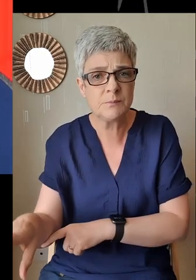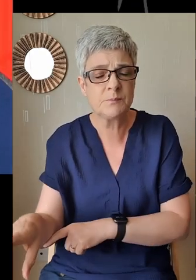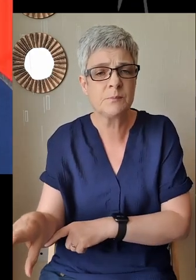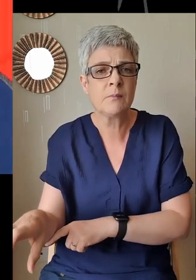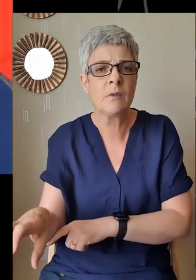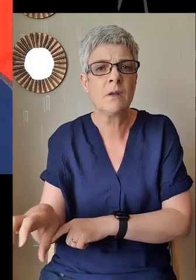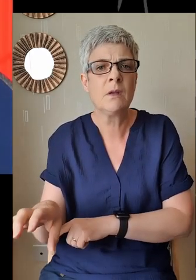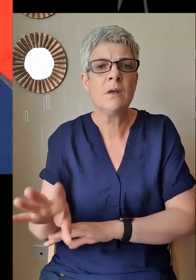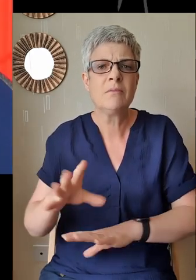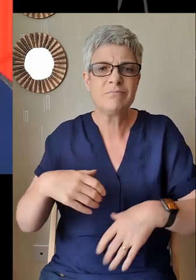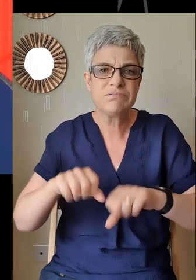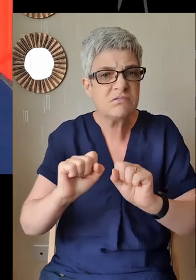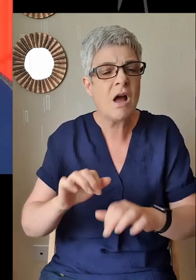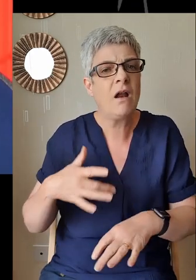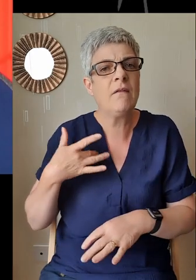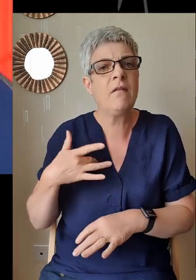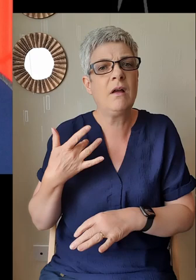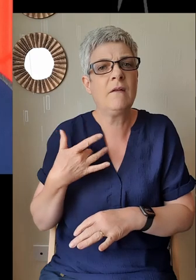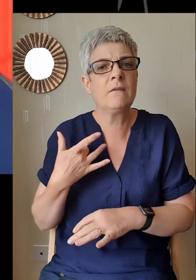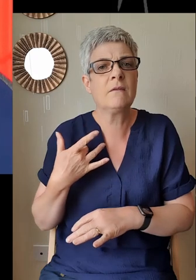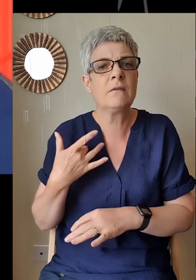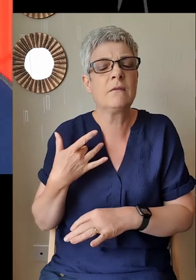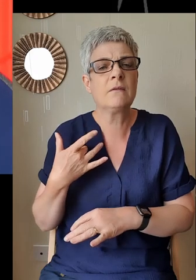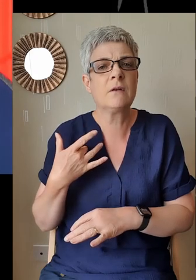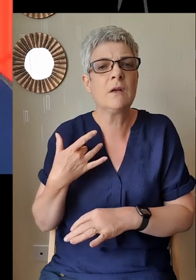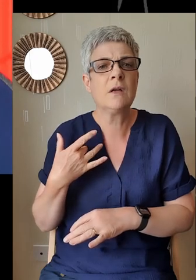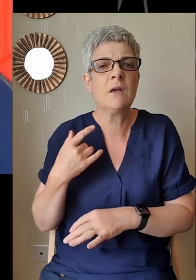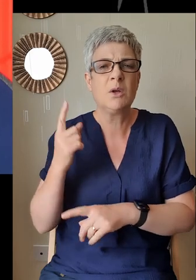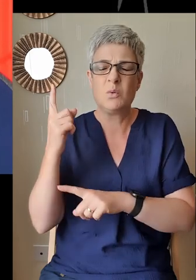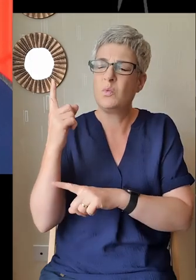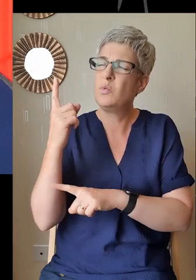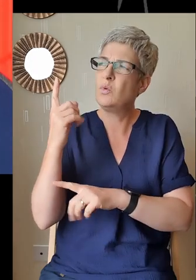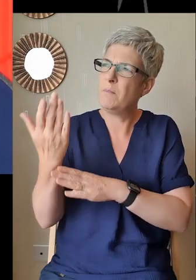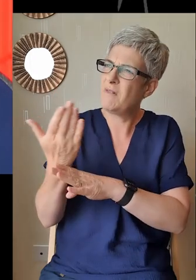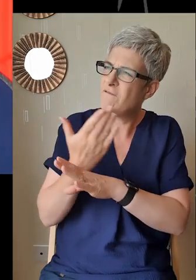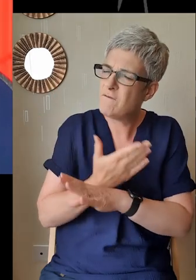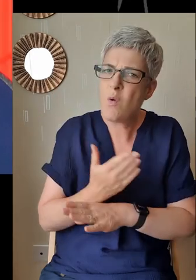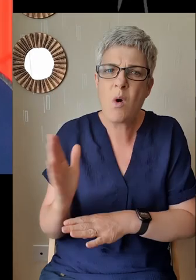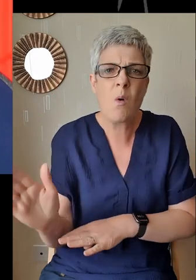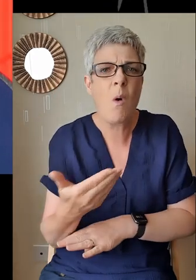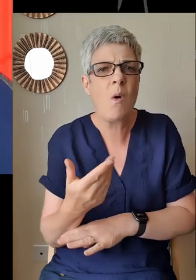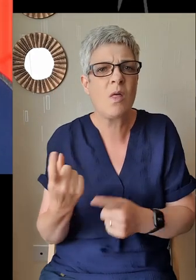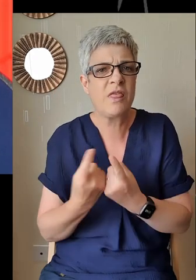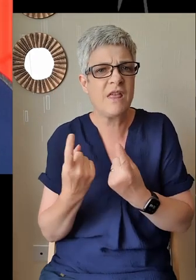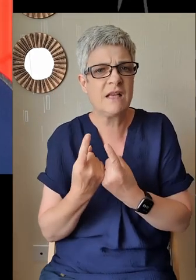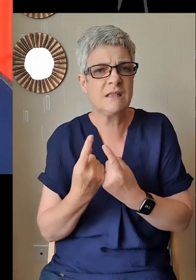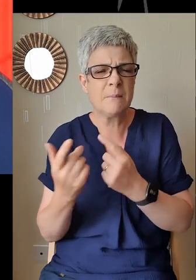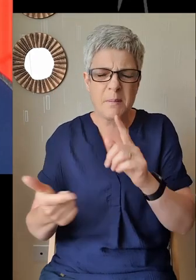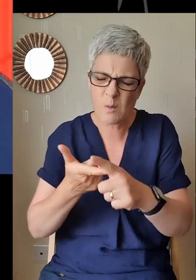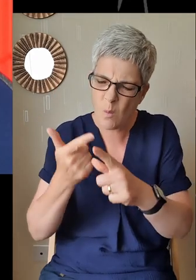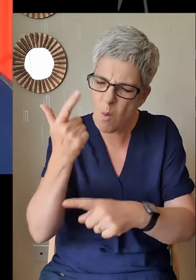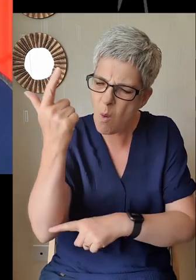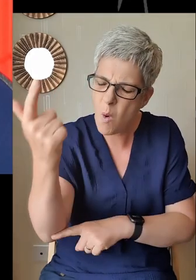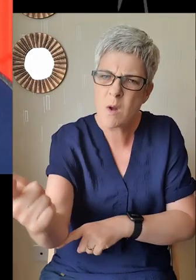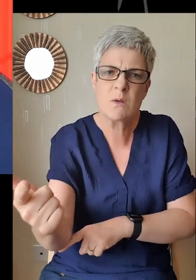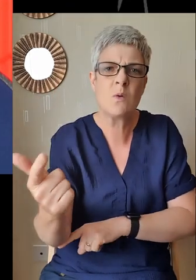the source of all life, you who are before all things, you who are beyond all things,